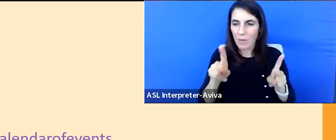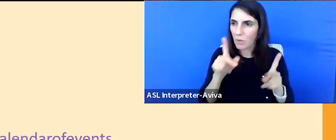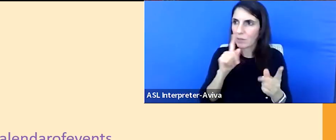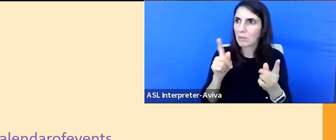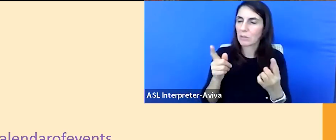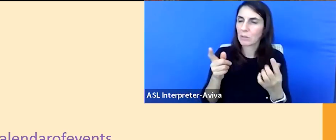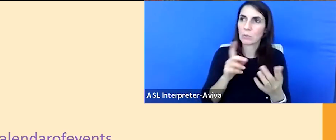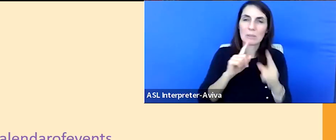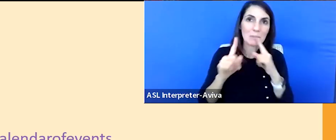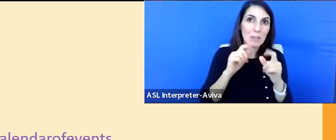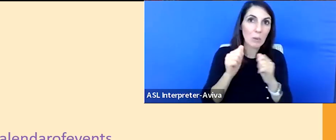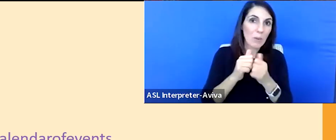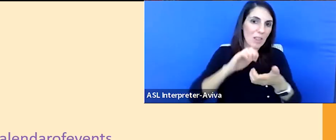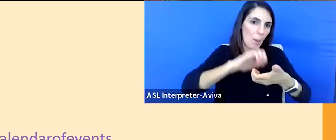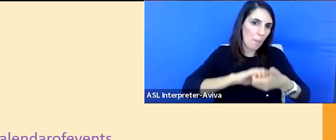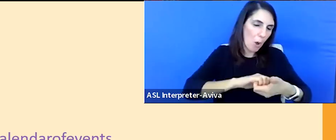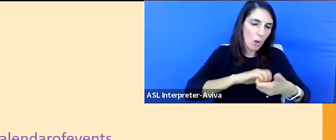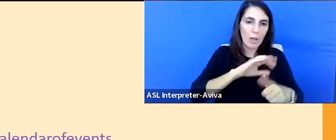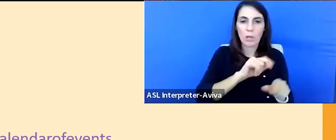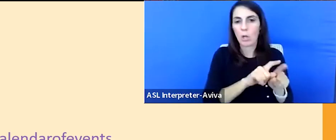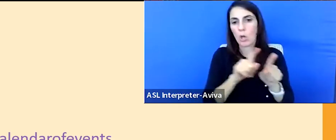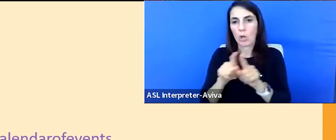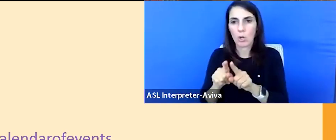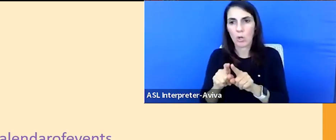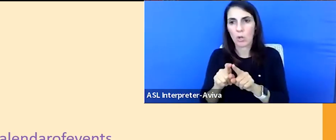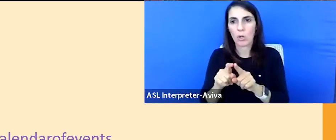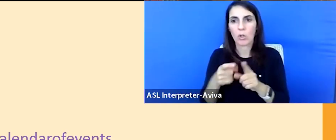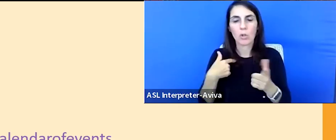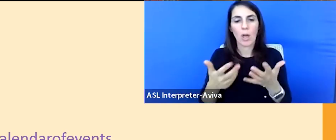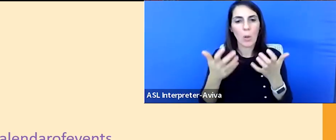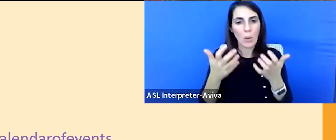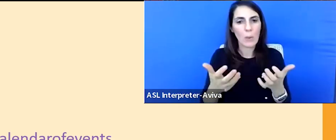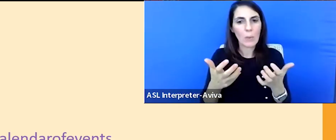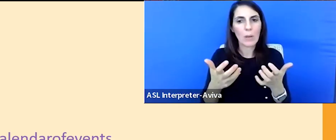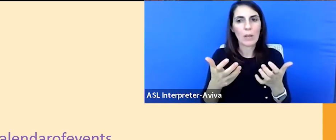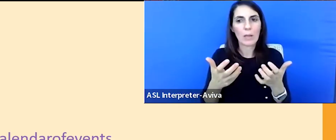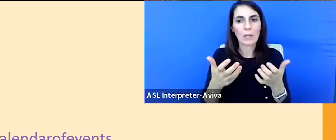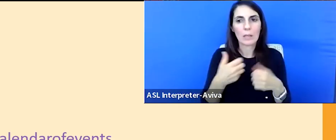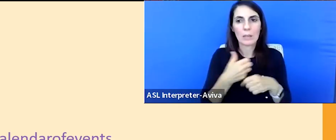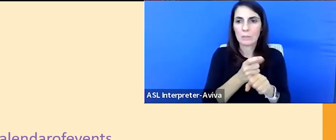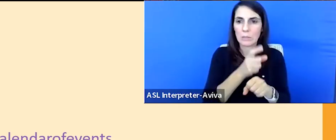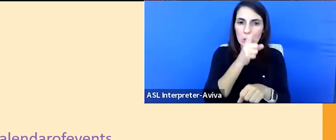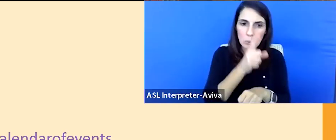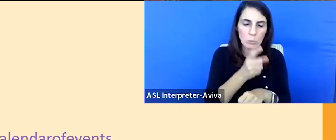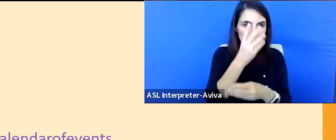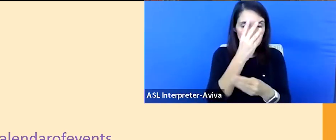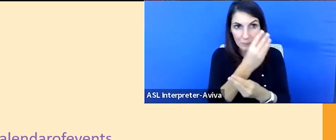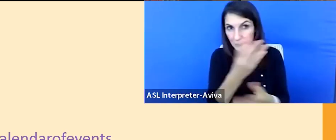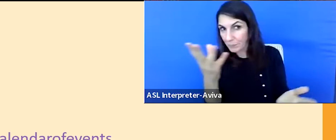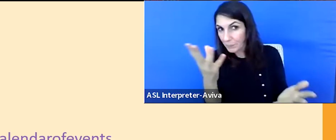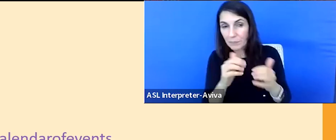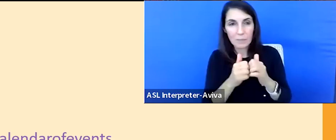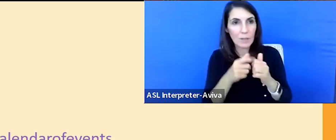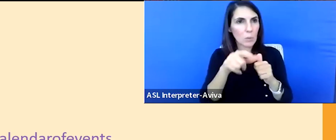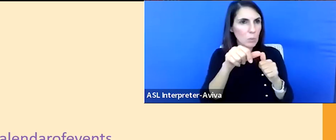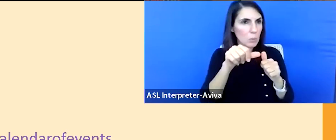partners. And then also I would like to ensure that everyone knows how to